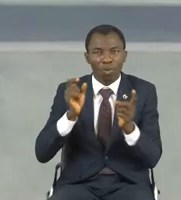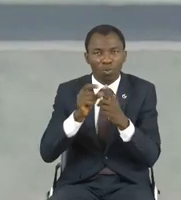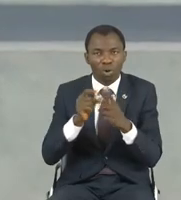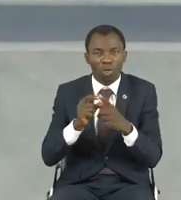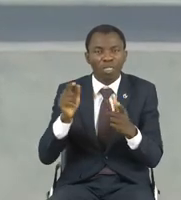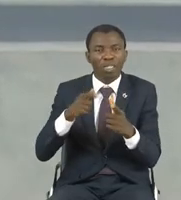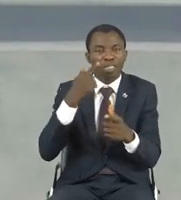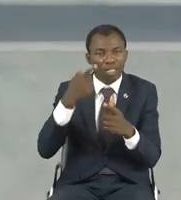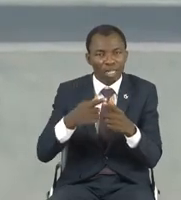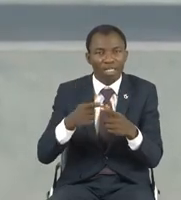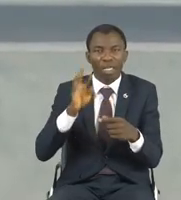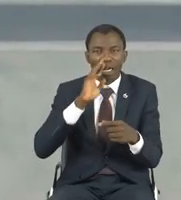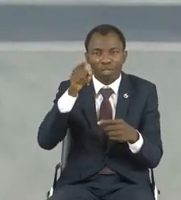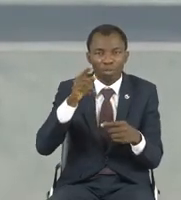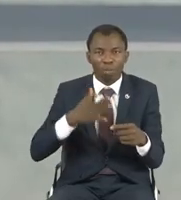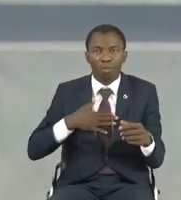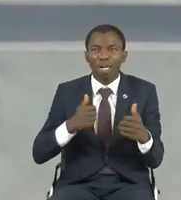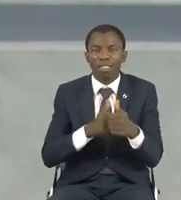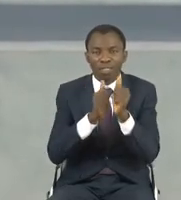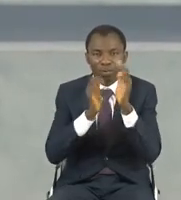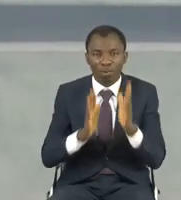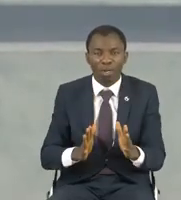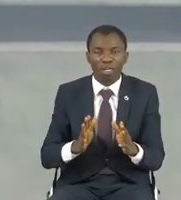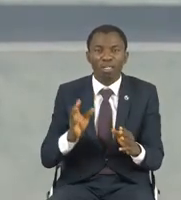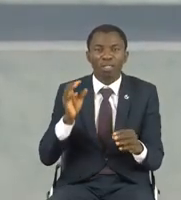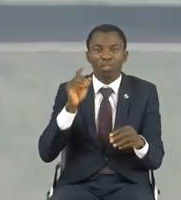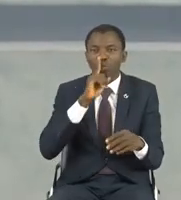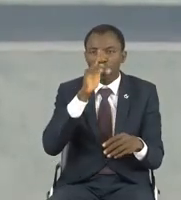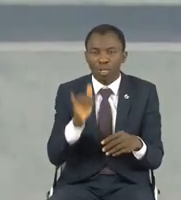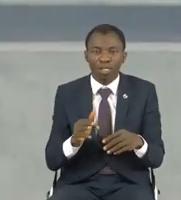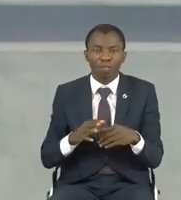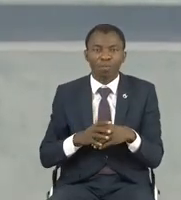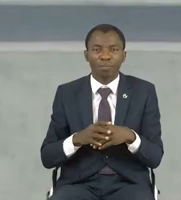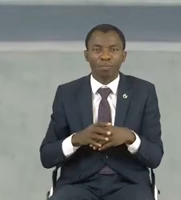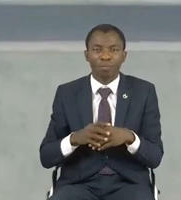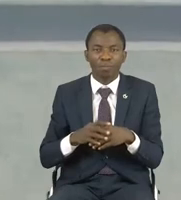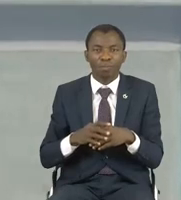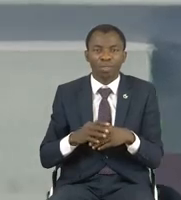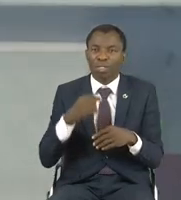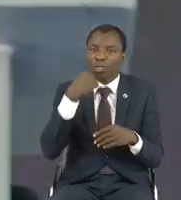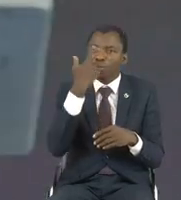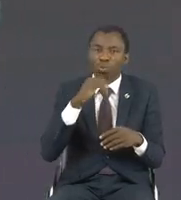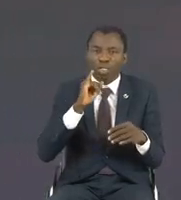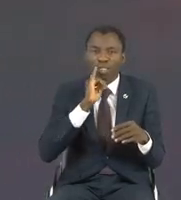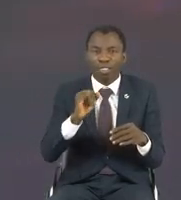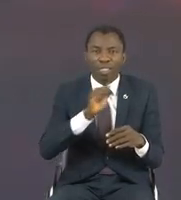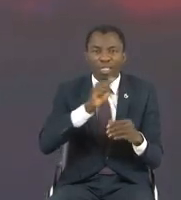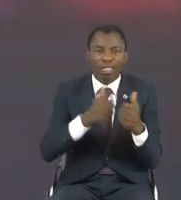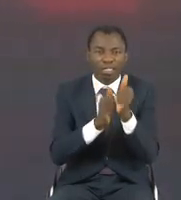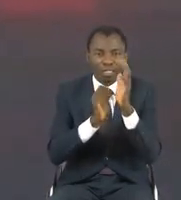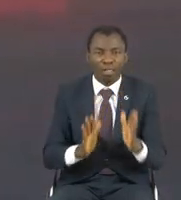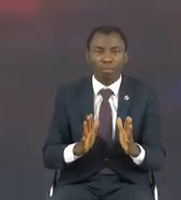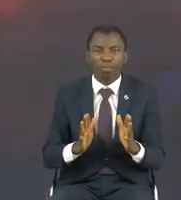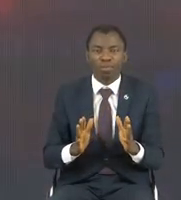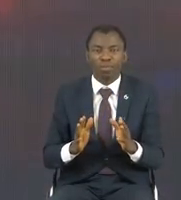then are ye my disciples indeed. Who is a disciple?